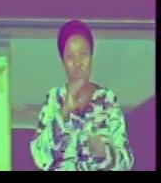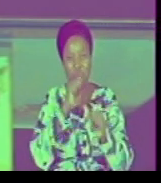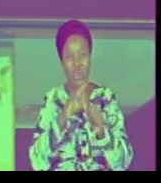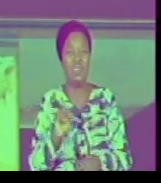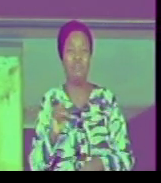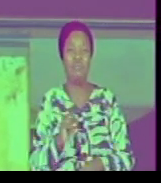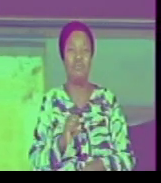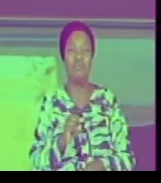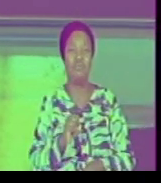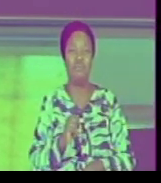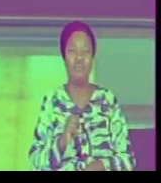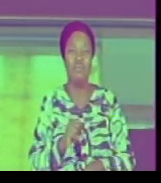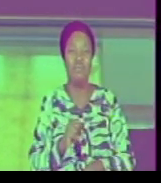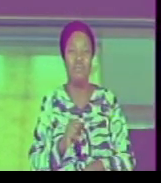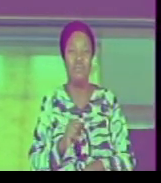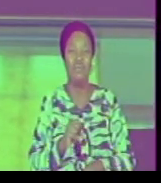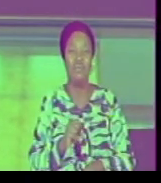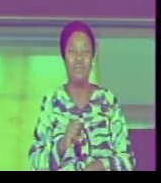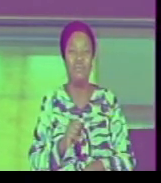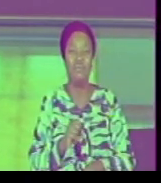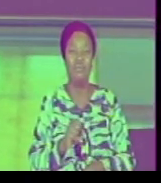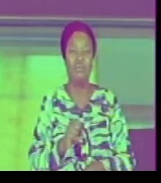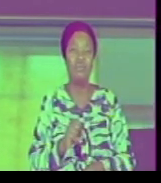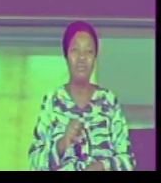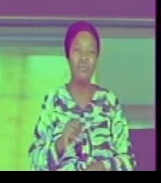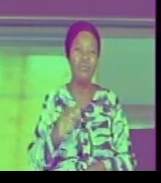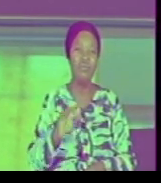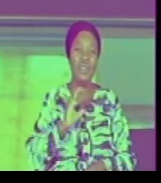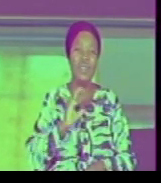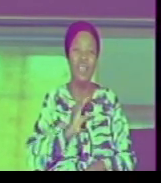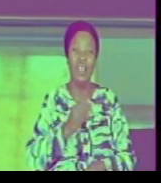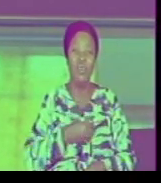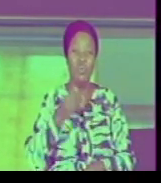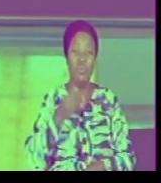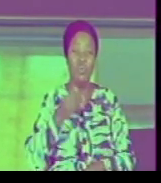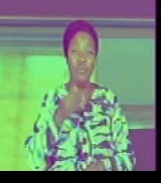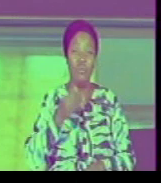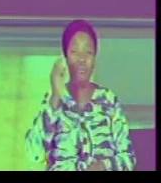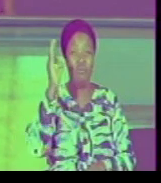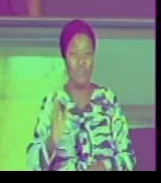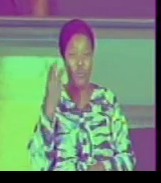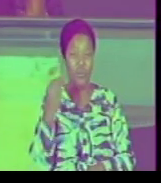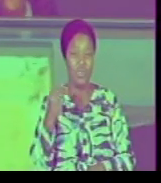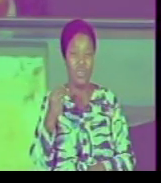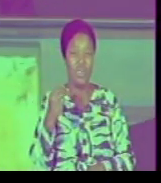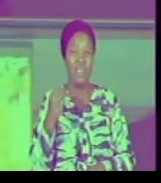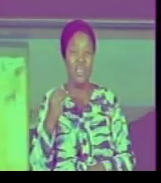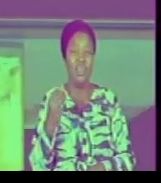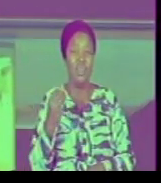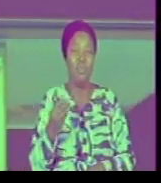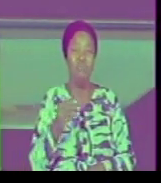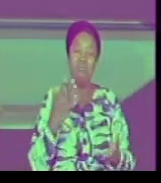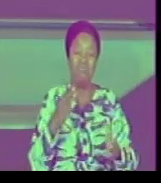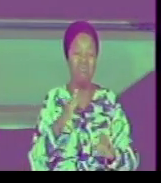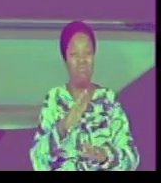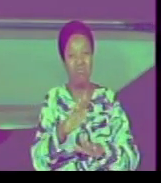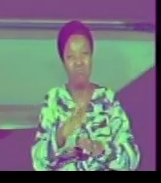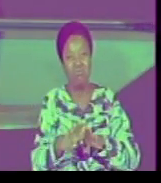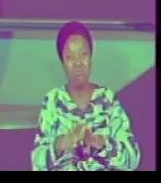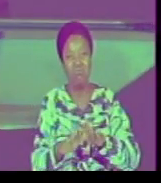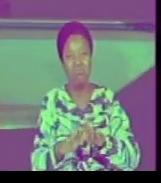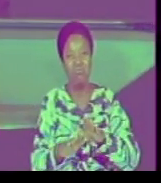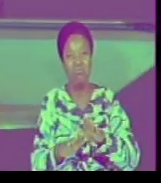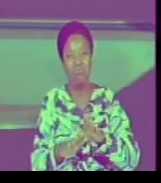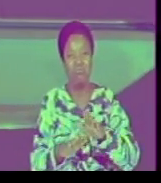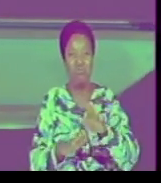I was, you know, one of the few days I was, walking along the road. You